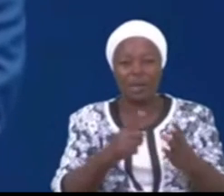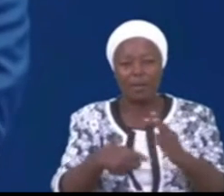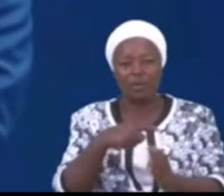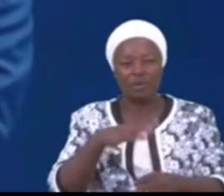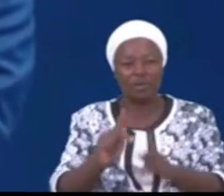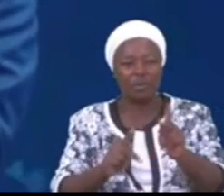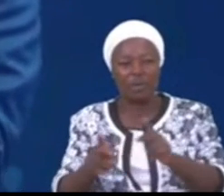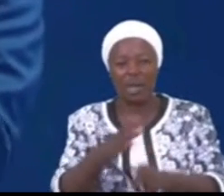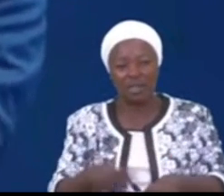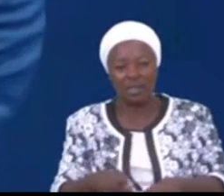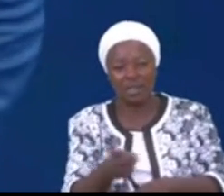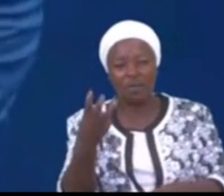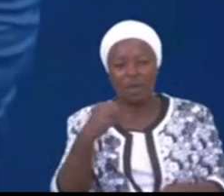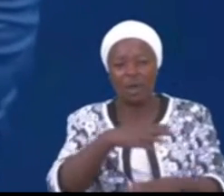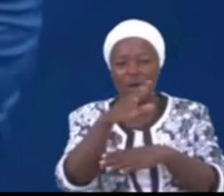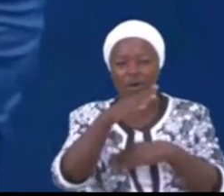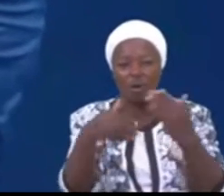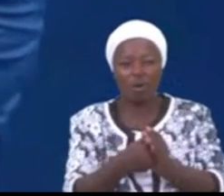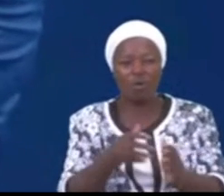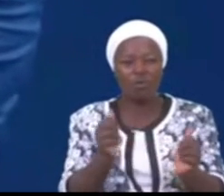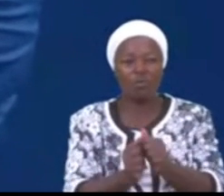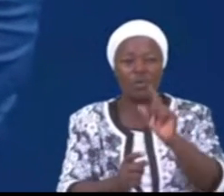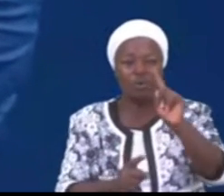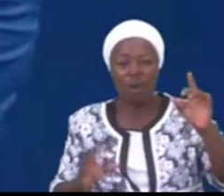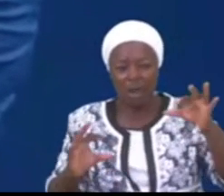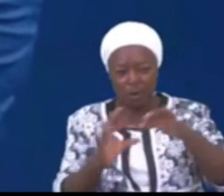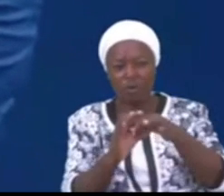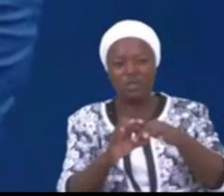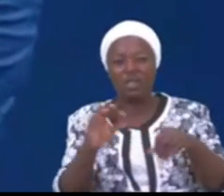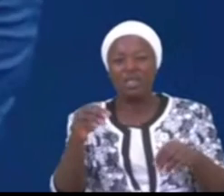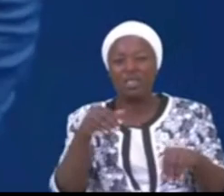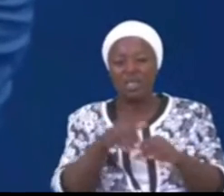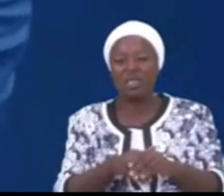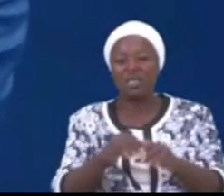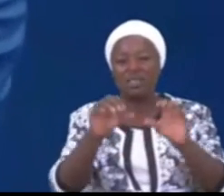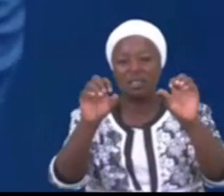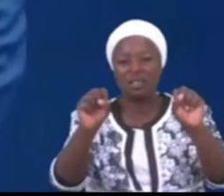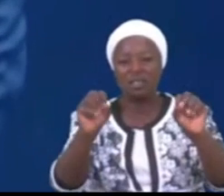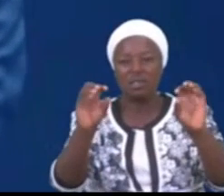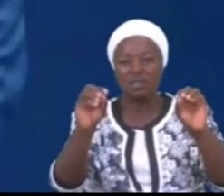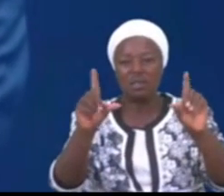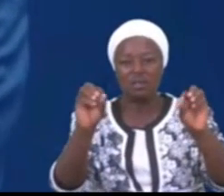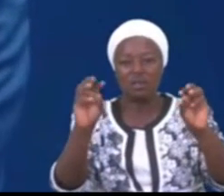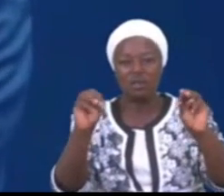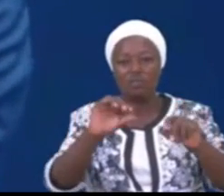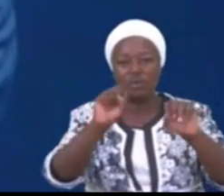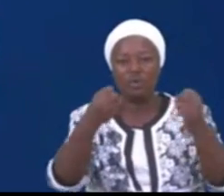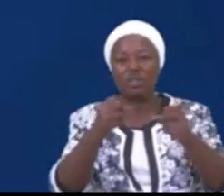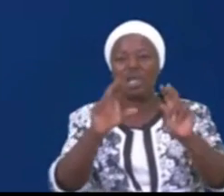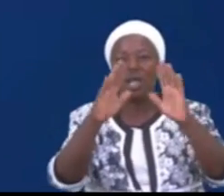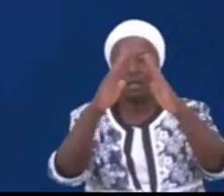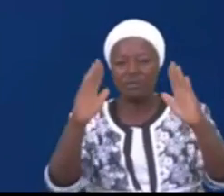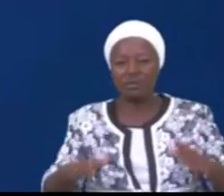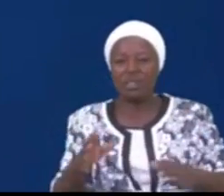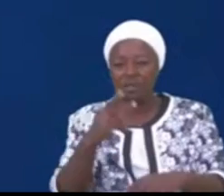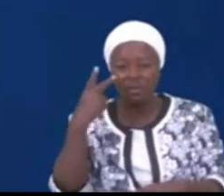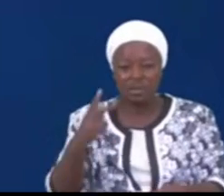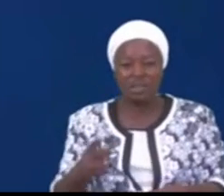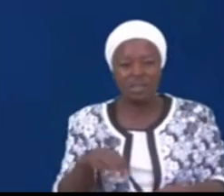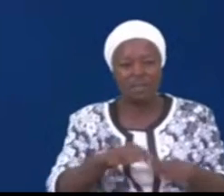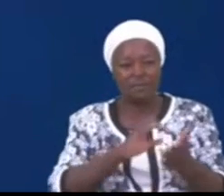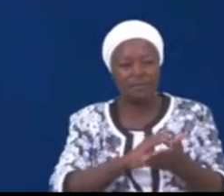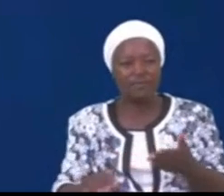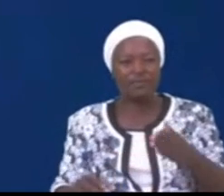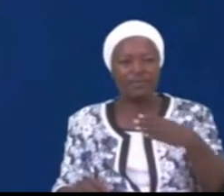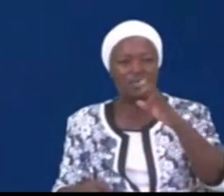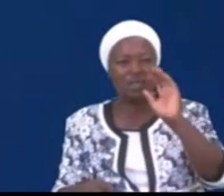were all with one accord in Solomon's porch. Look at verse 14. In verse 14,